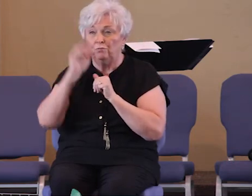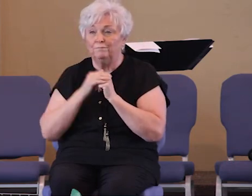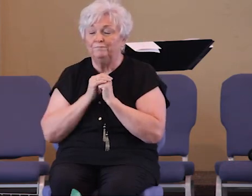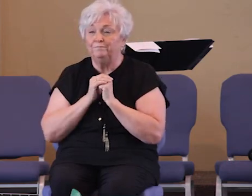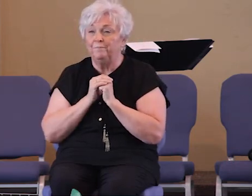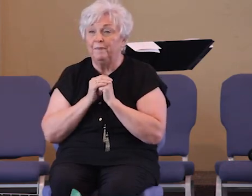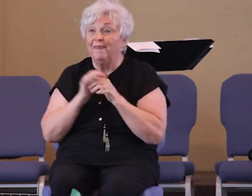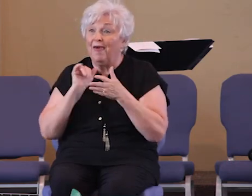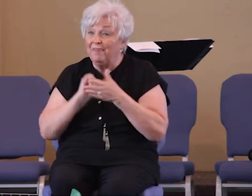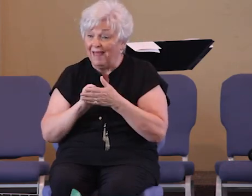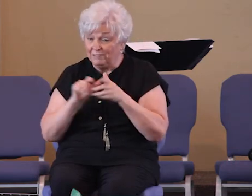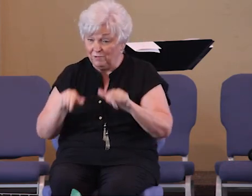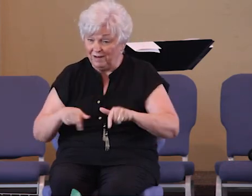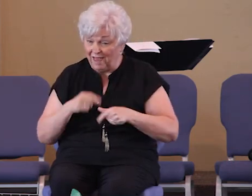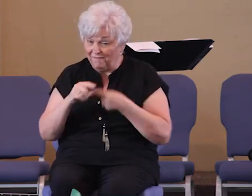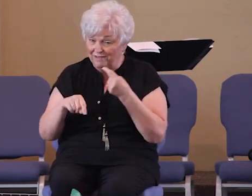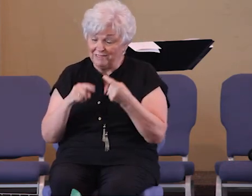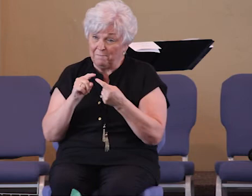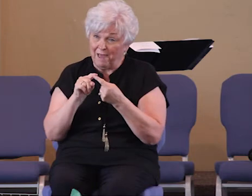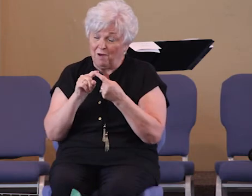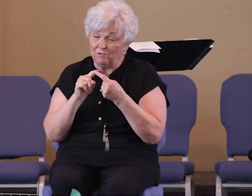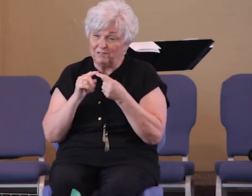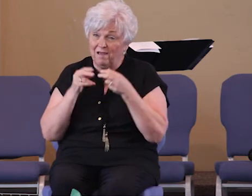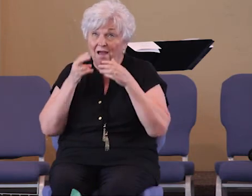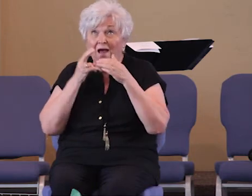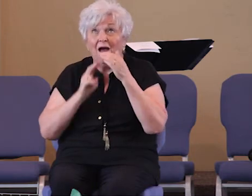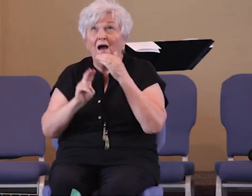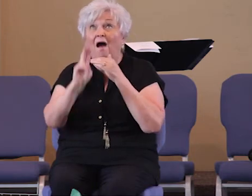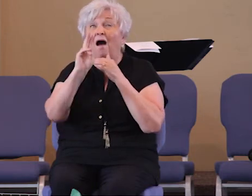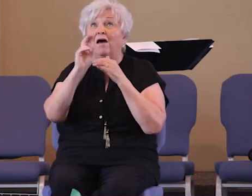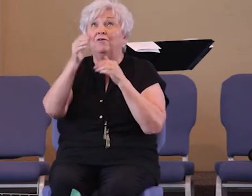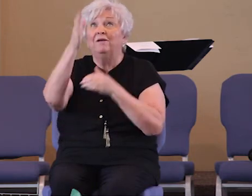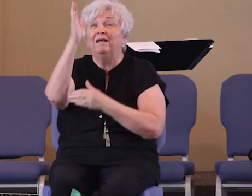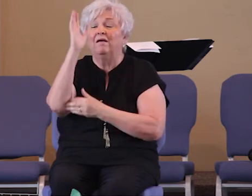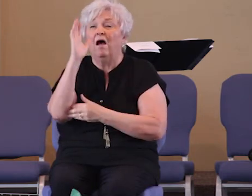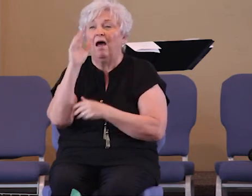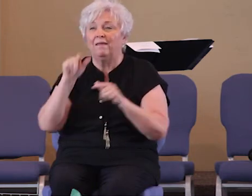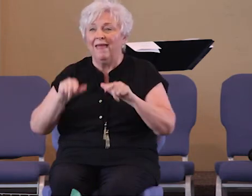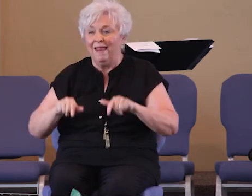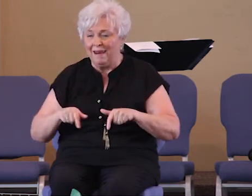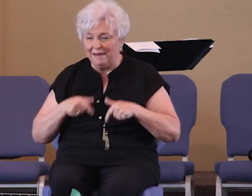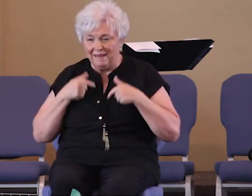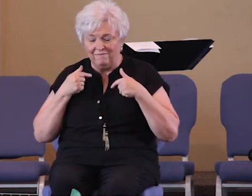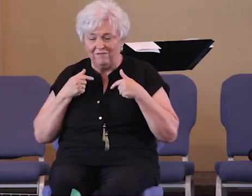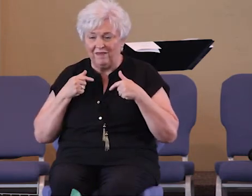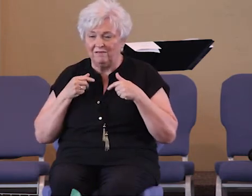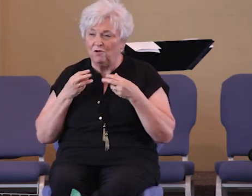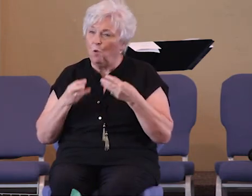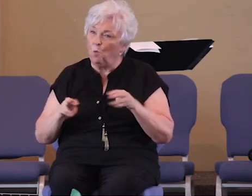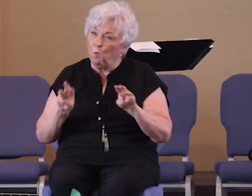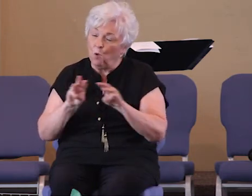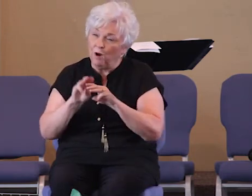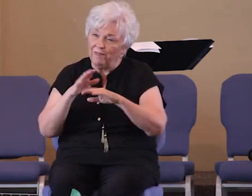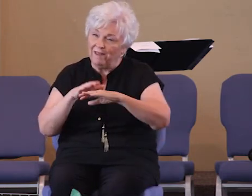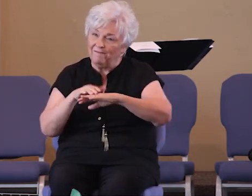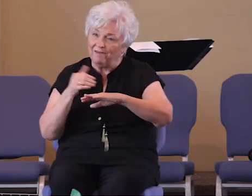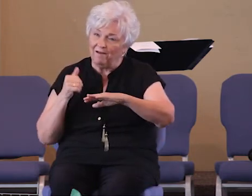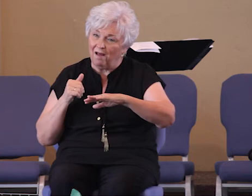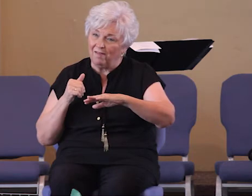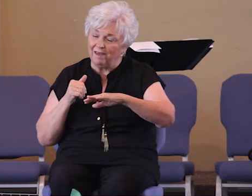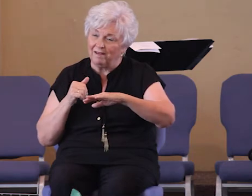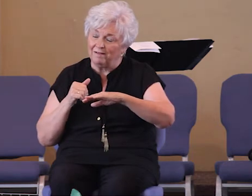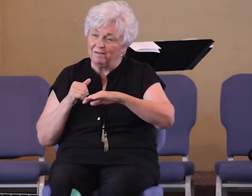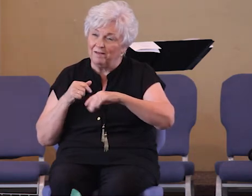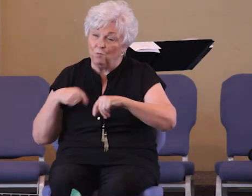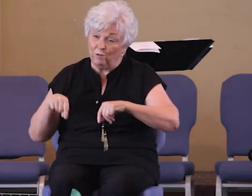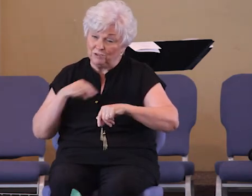Because isn't that what life is about? Honoring God. Living a life worthy of the calling